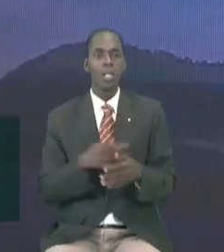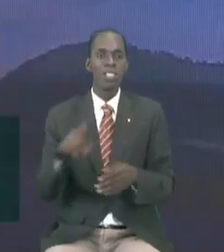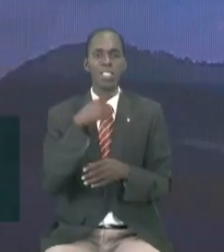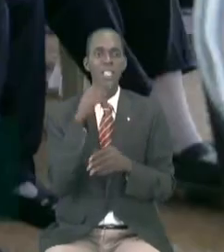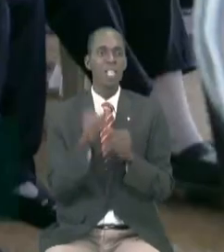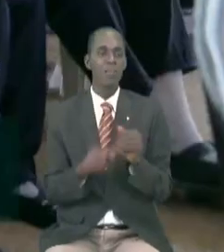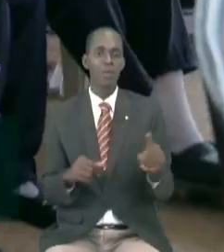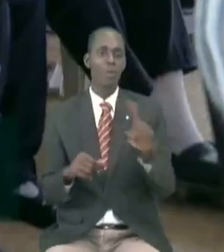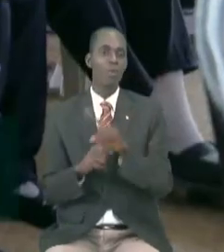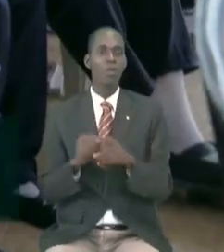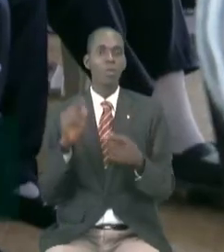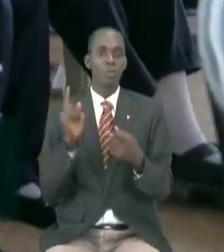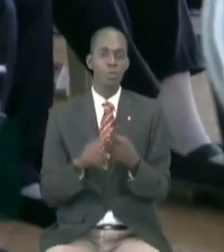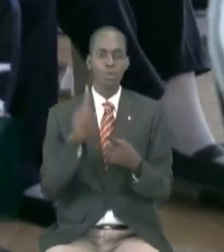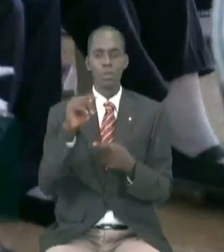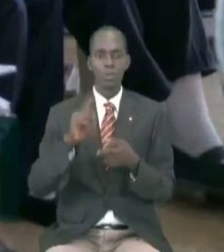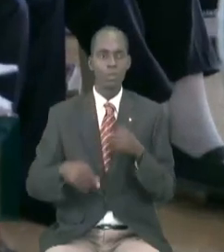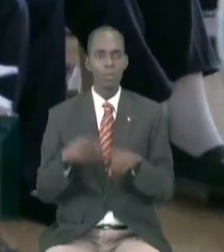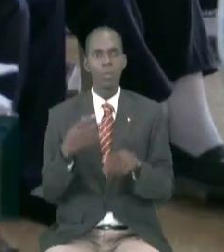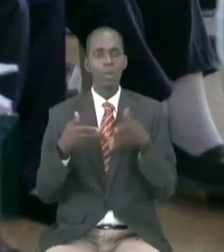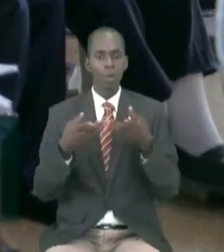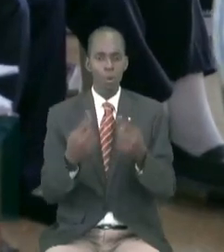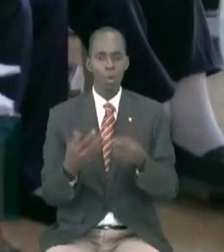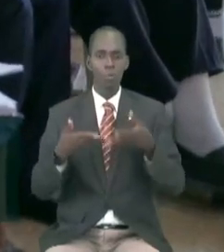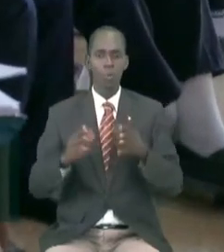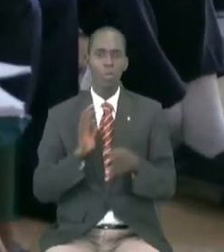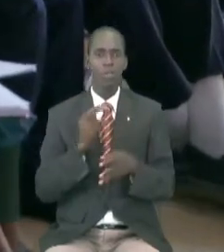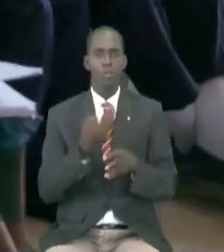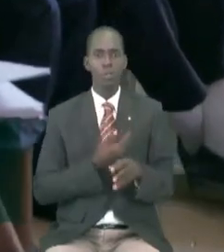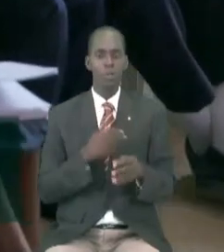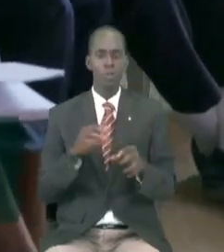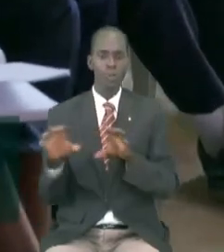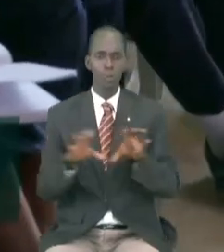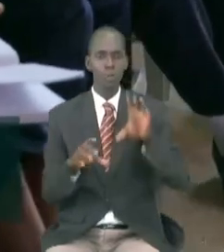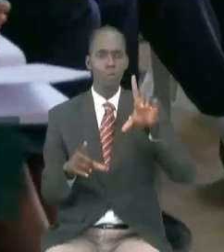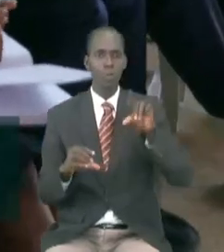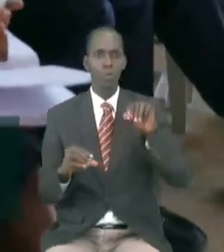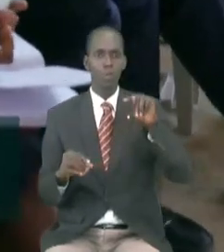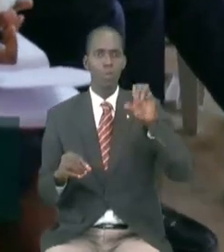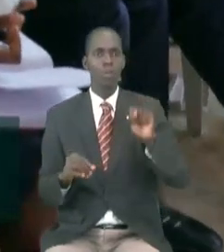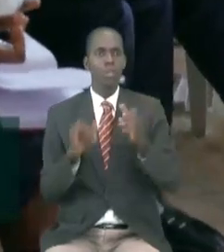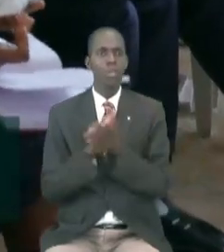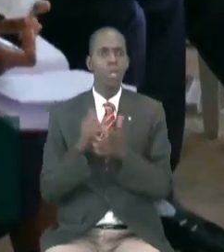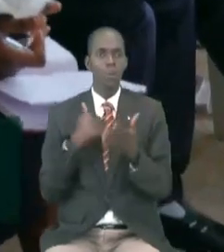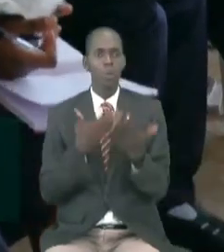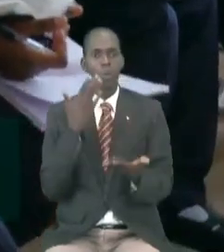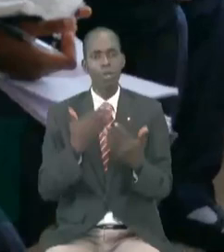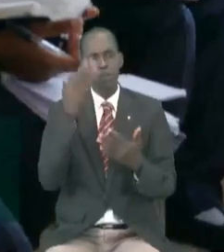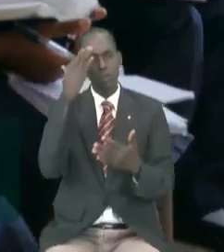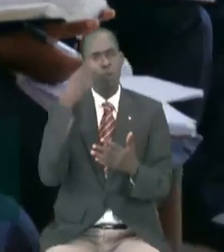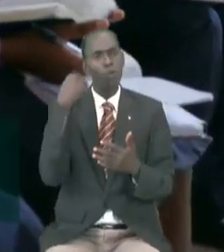whose cause this evil is upon us. So they cast lots and the lot